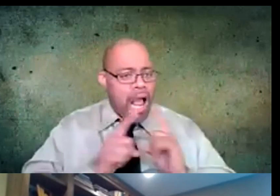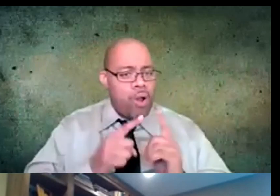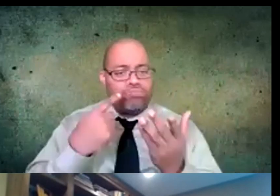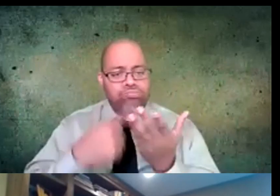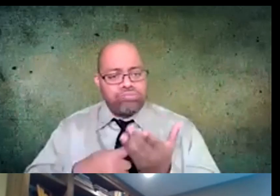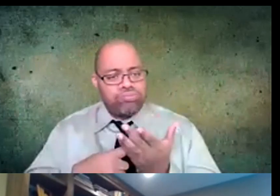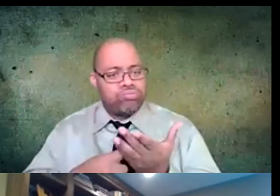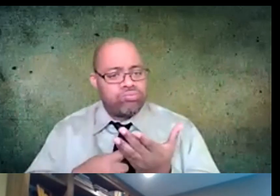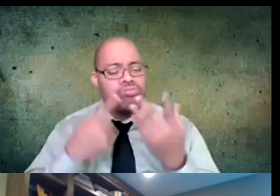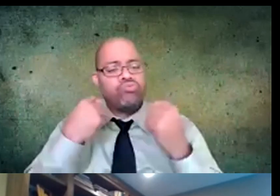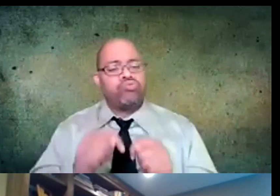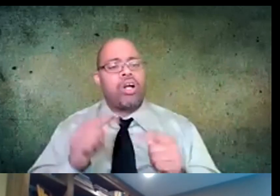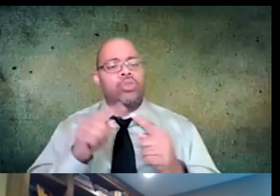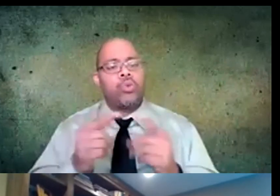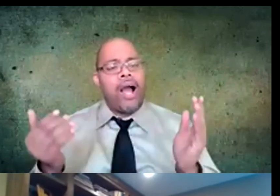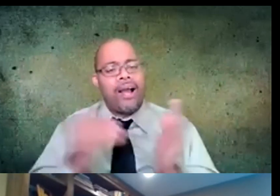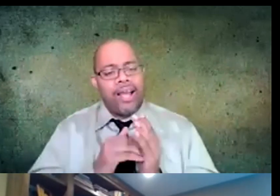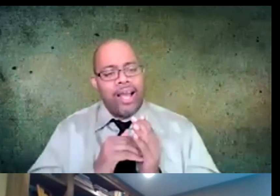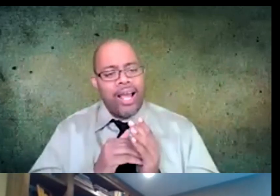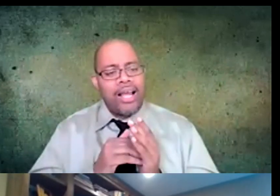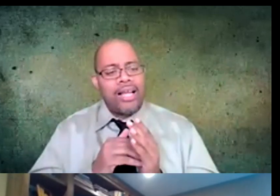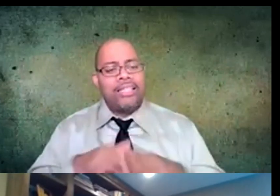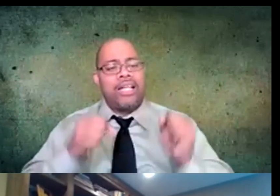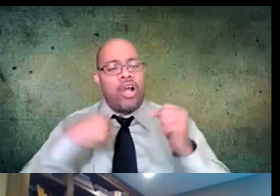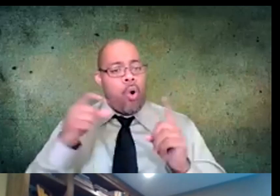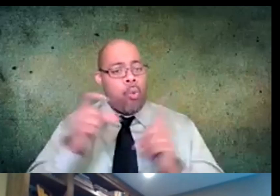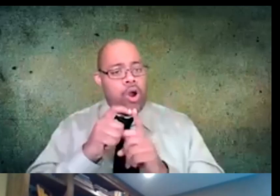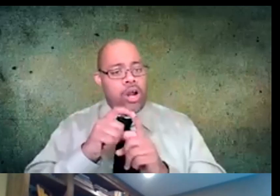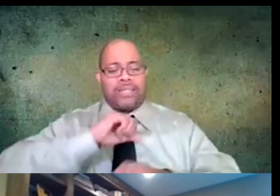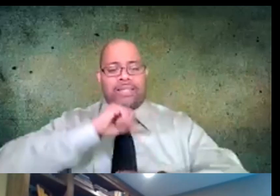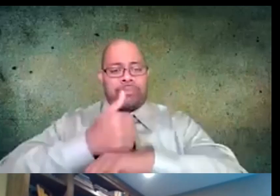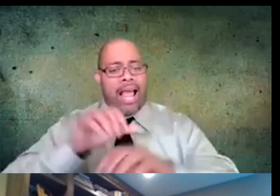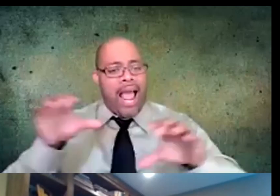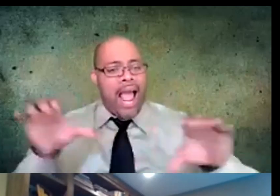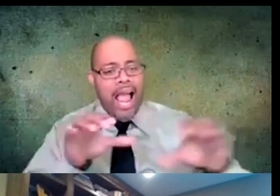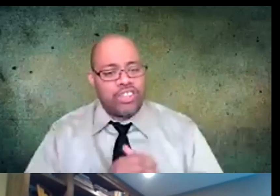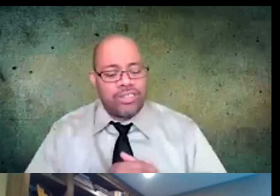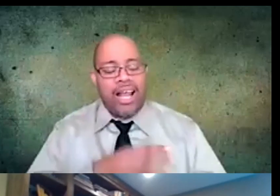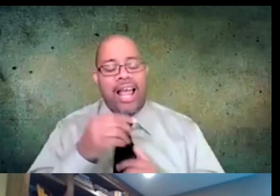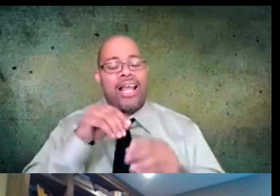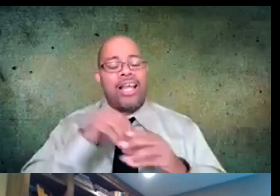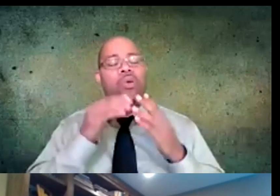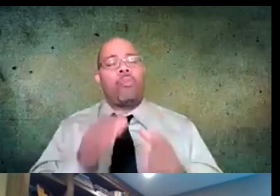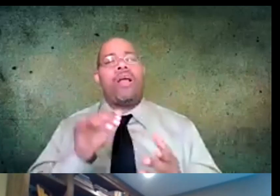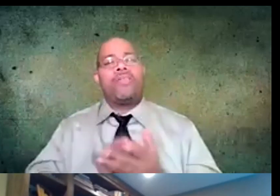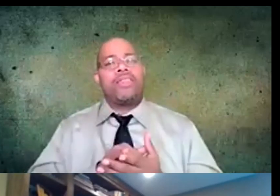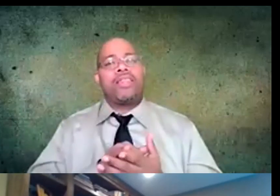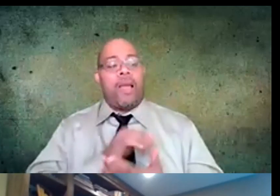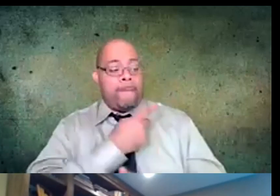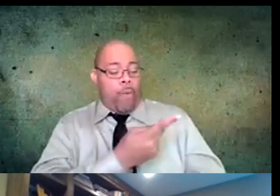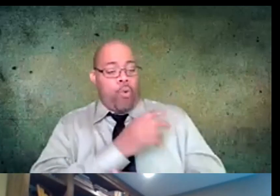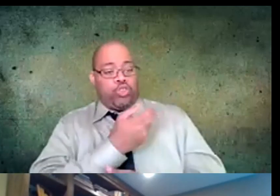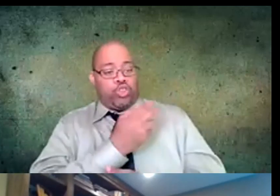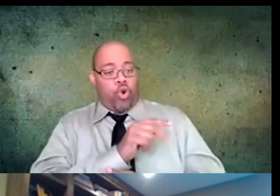and trying to, again, take our words and put them into actions. And in a way that Sean and I have been in